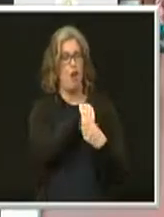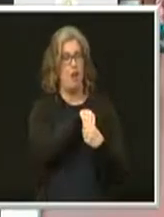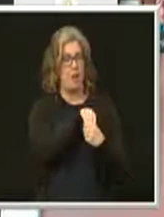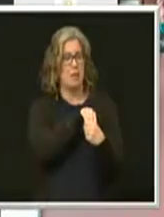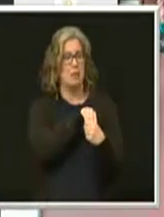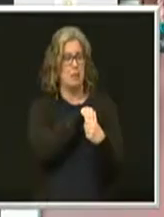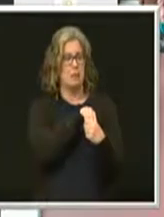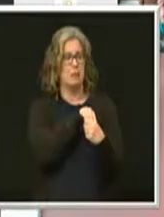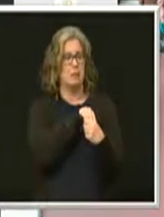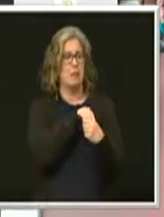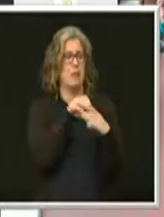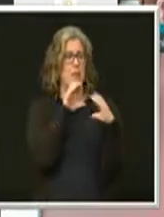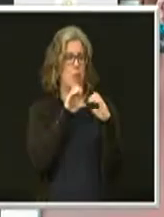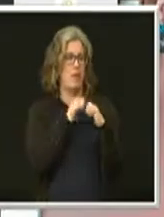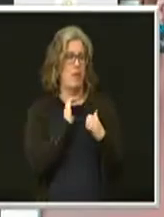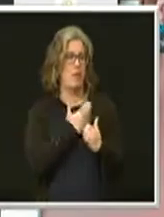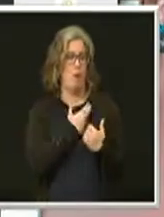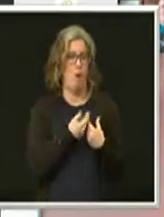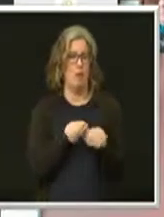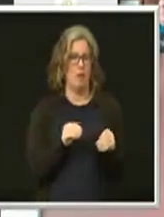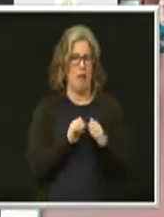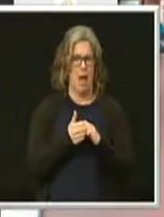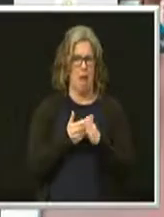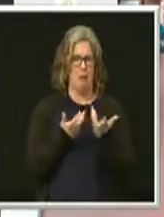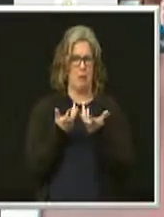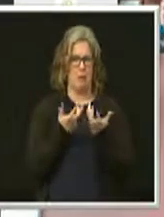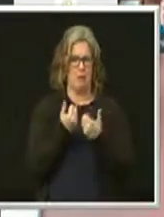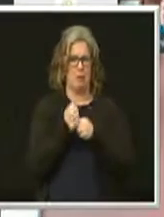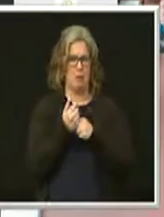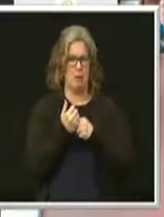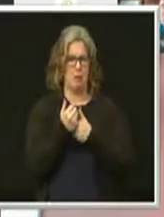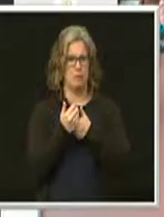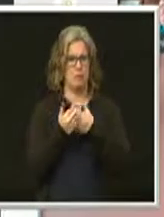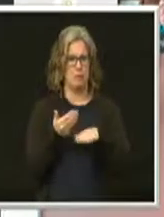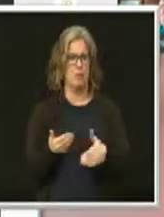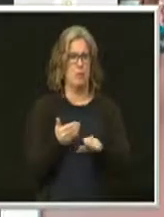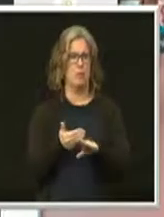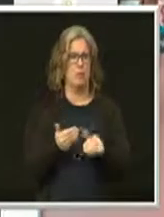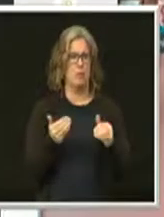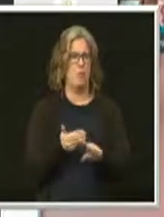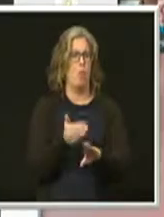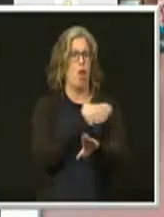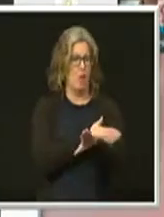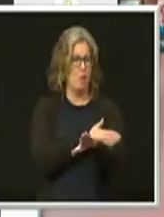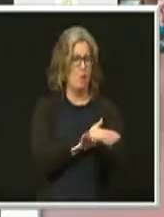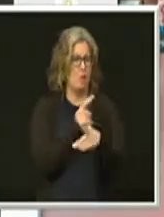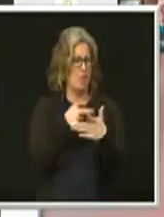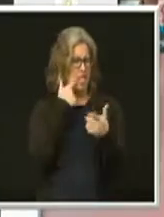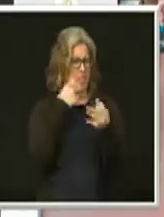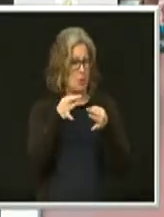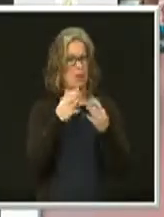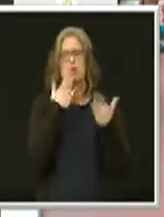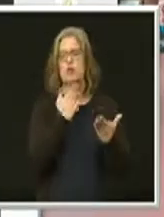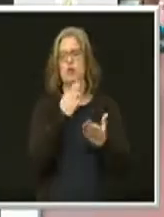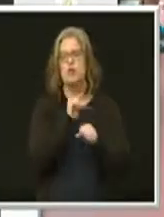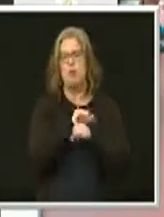and communication with our office on how we can make progress in these areas we've just described. So good job to the whole team.